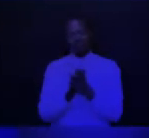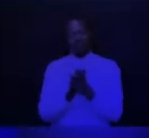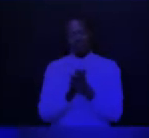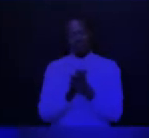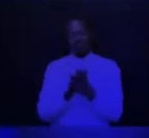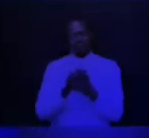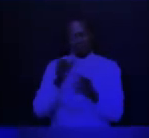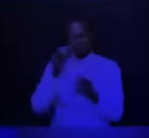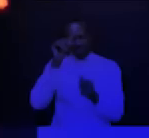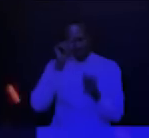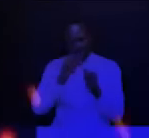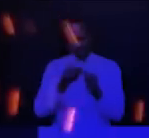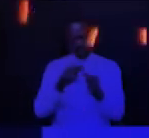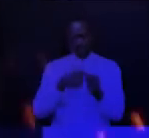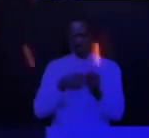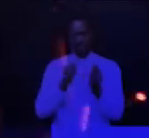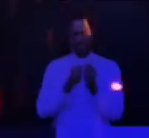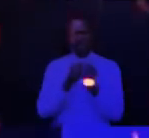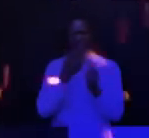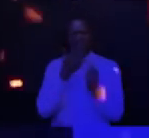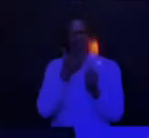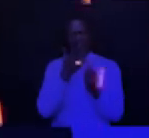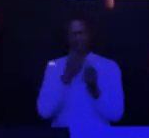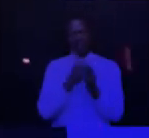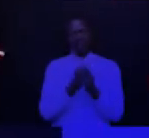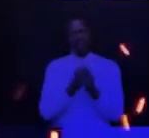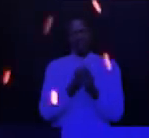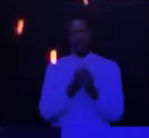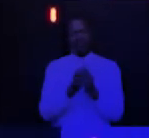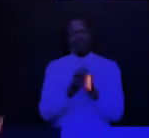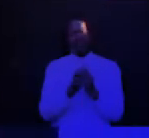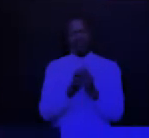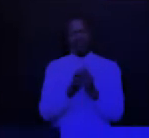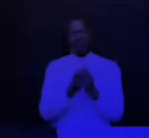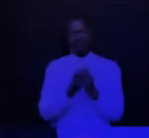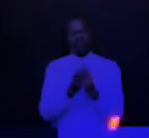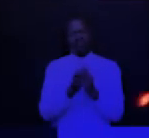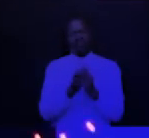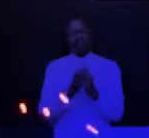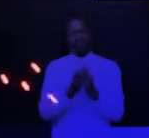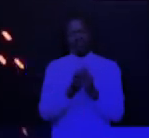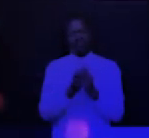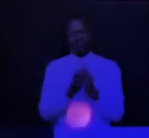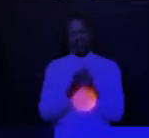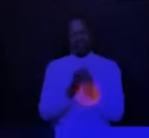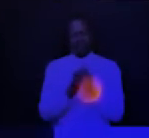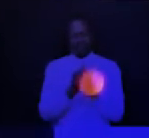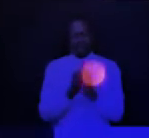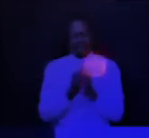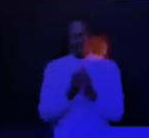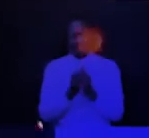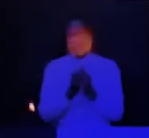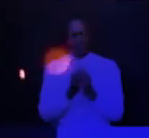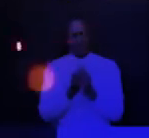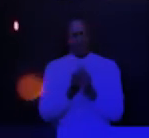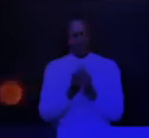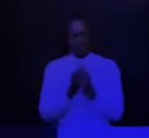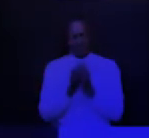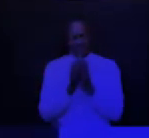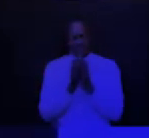Remember me with favor. Oh, remember me with